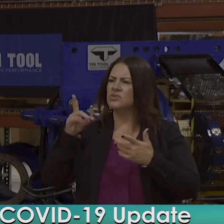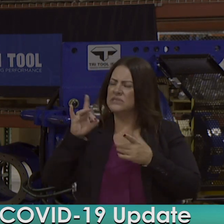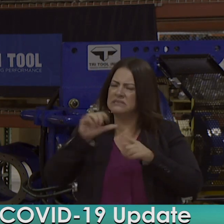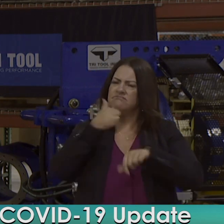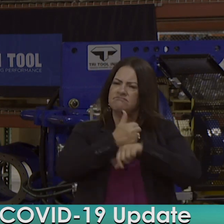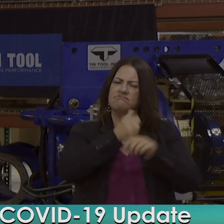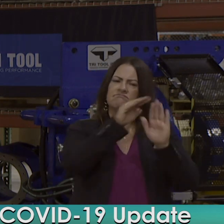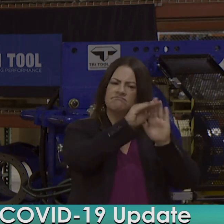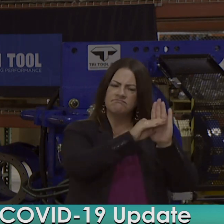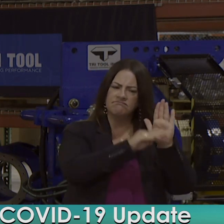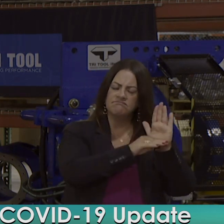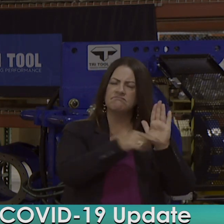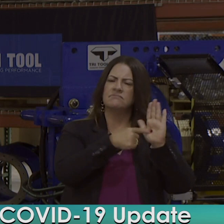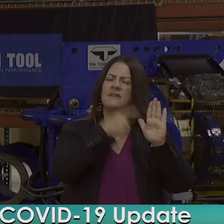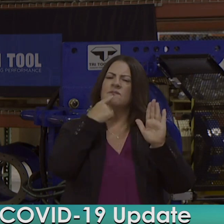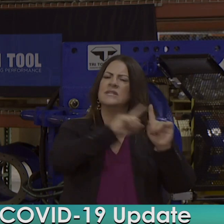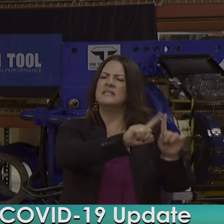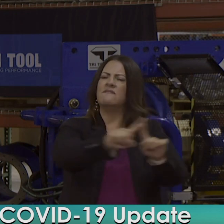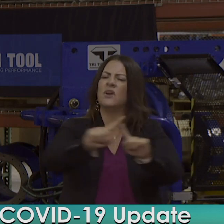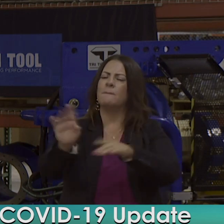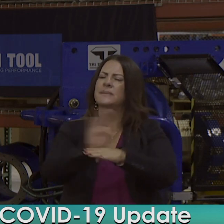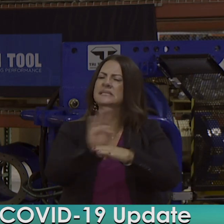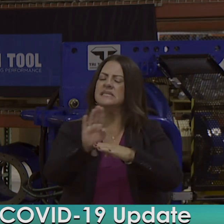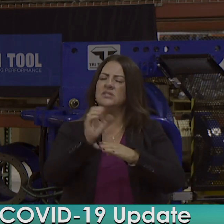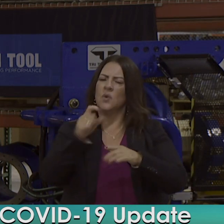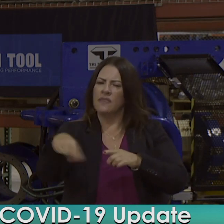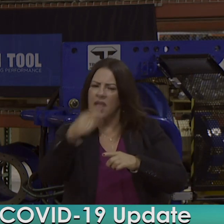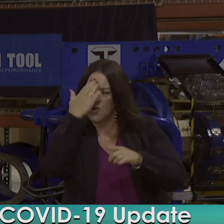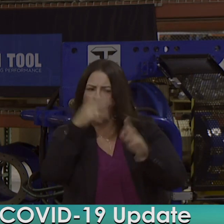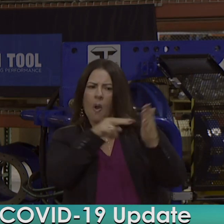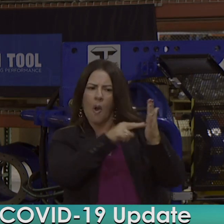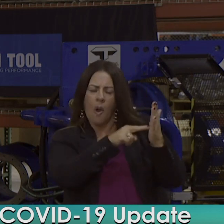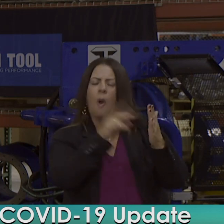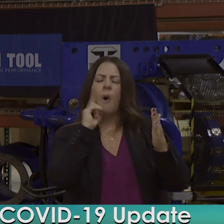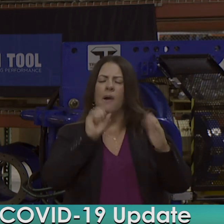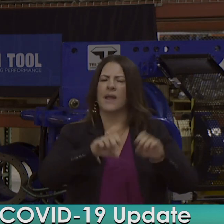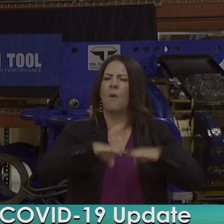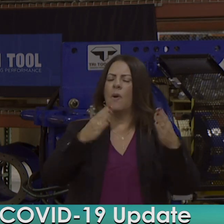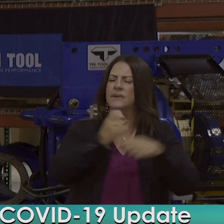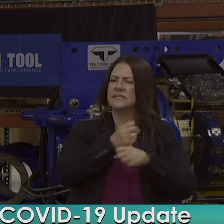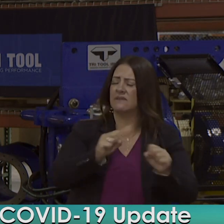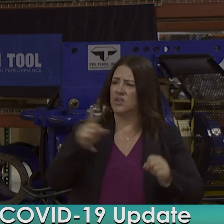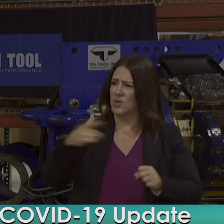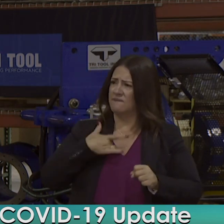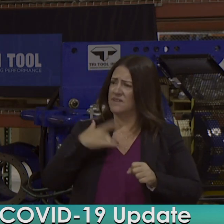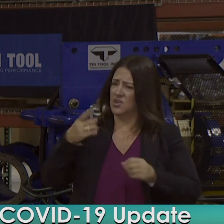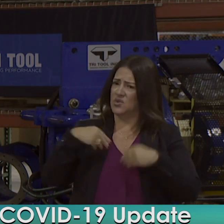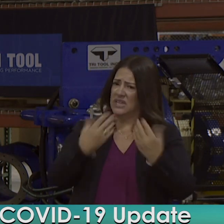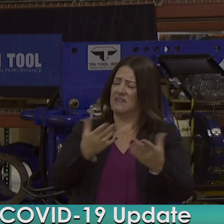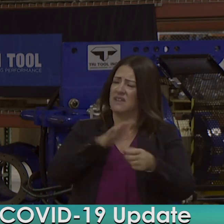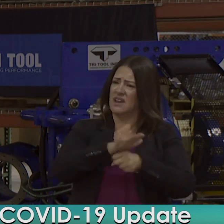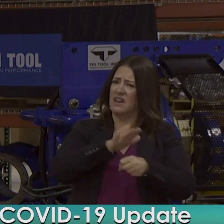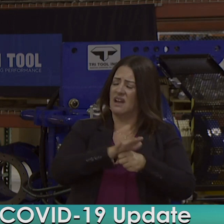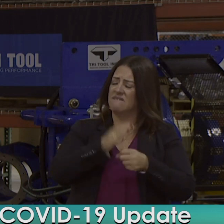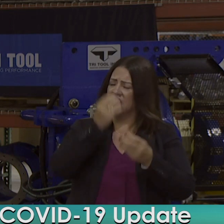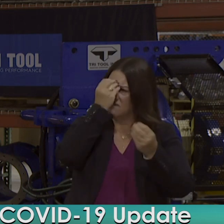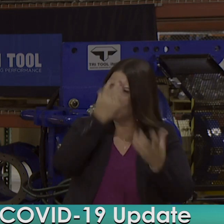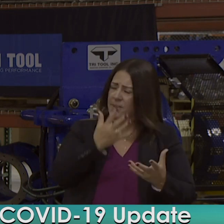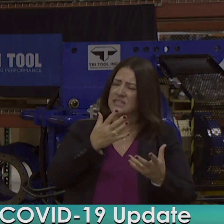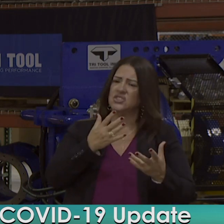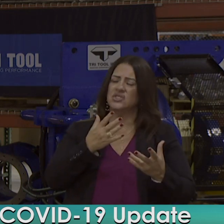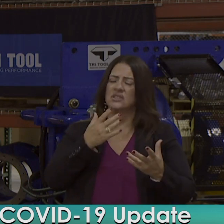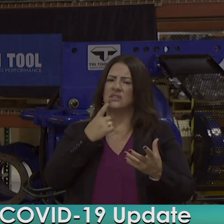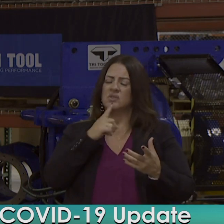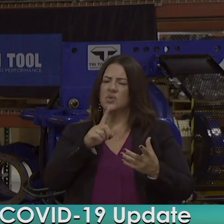so businesses can reopen safely. Has your administration and have you done enough to inform people about the dangers